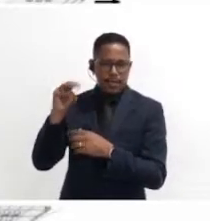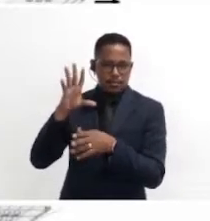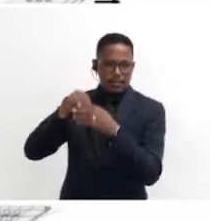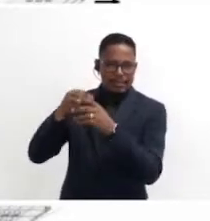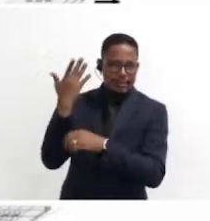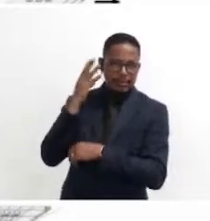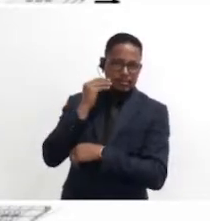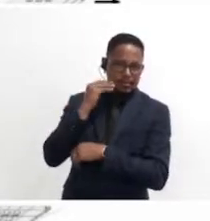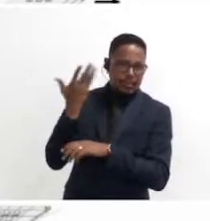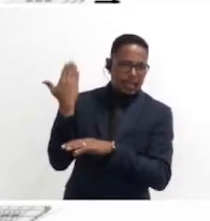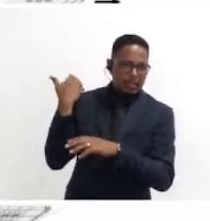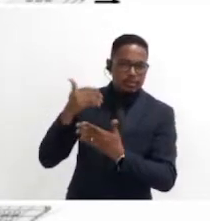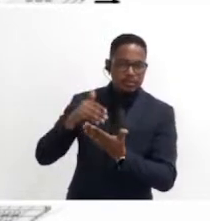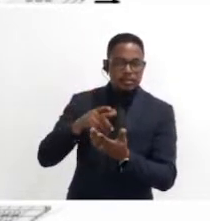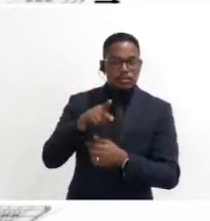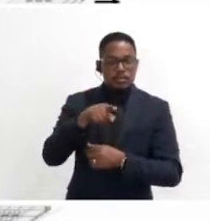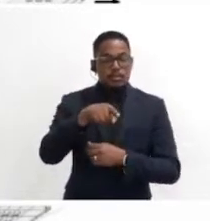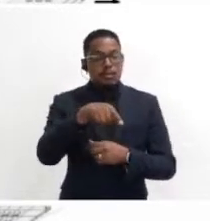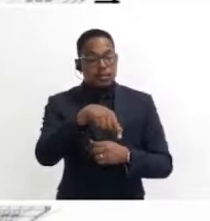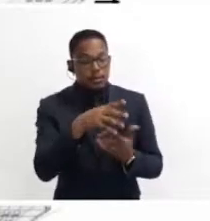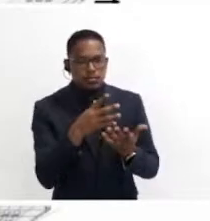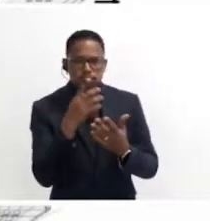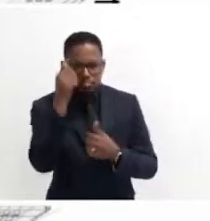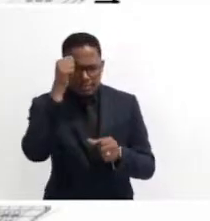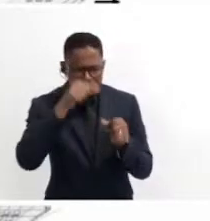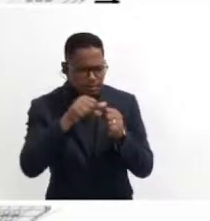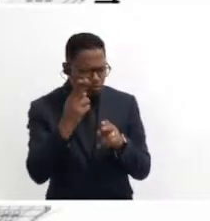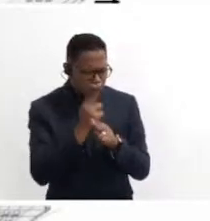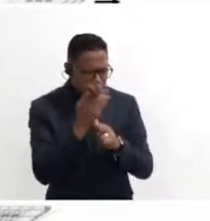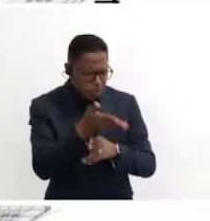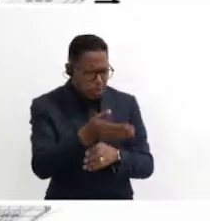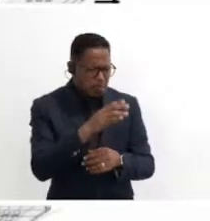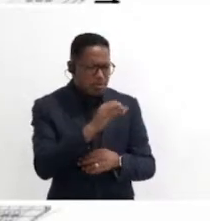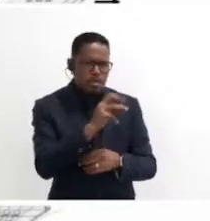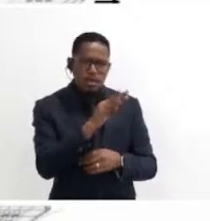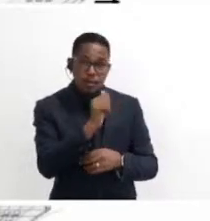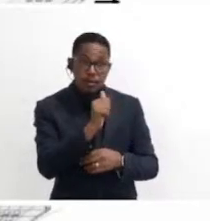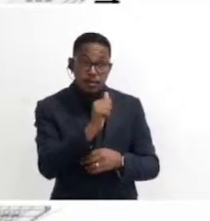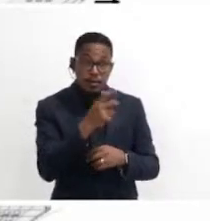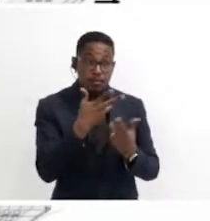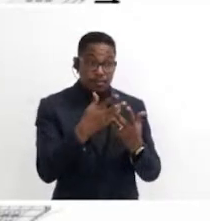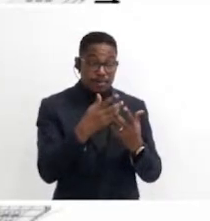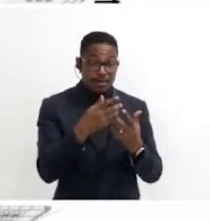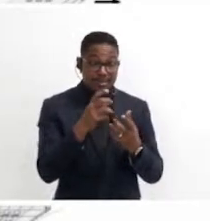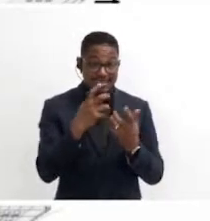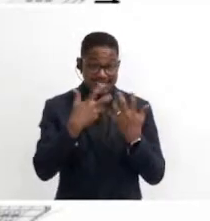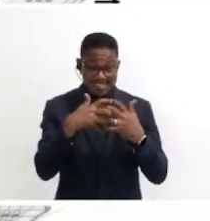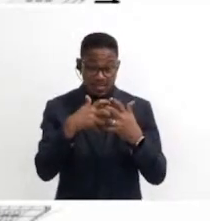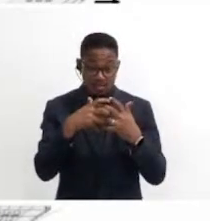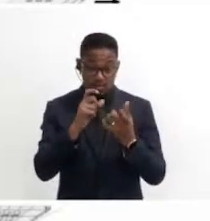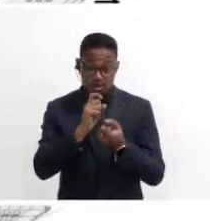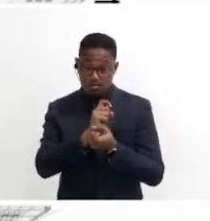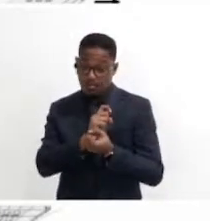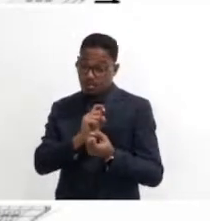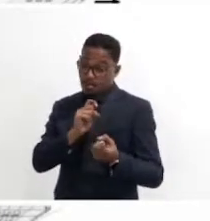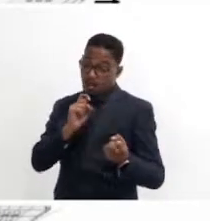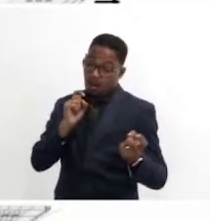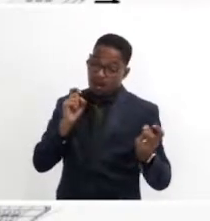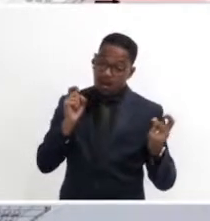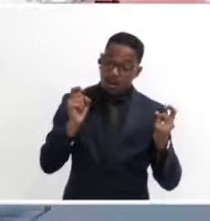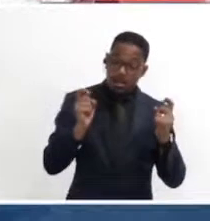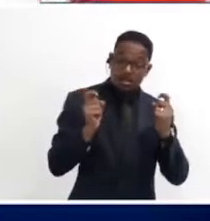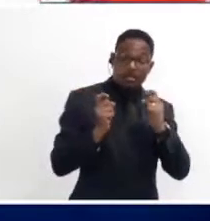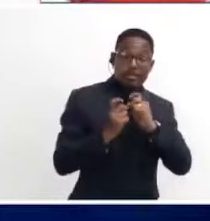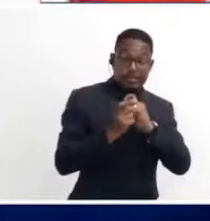But the industry transitioned, so Intel at some point realized that ceramic was not going to support the type of